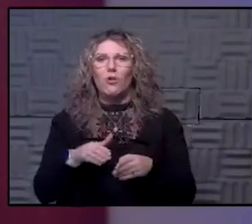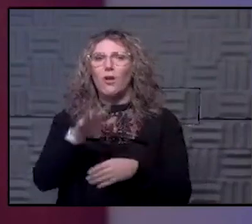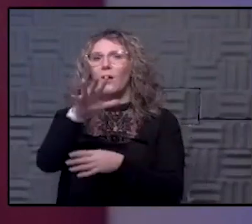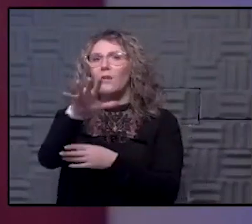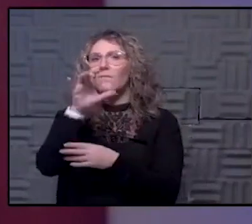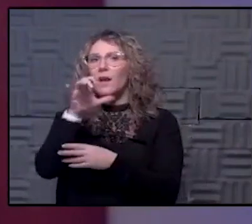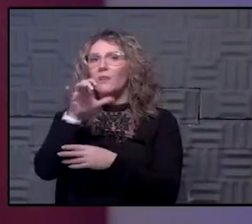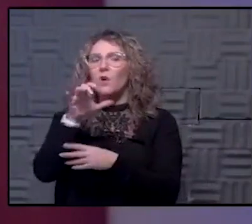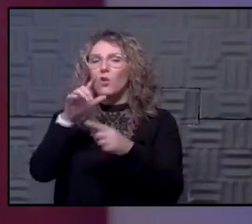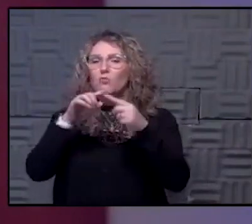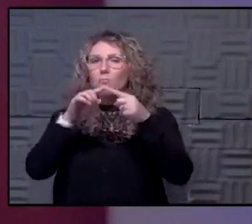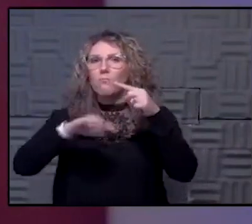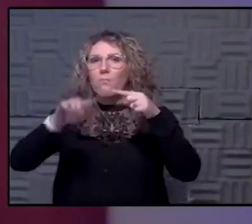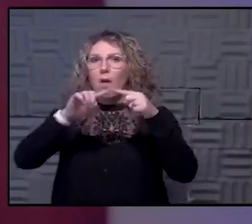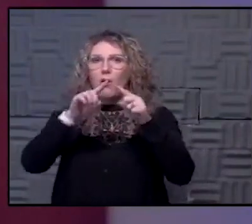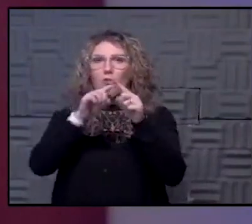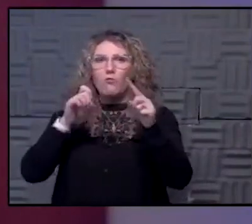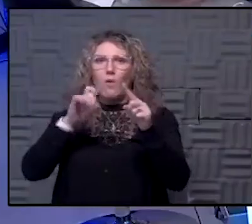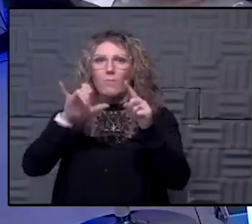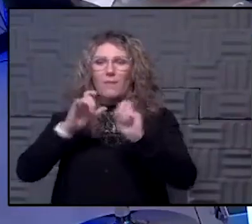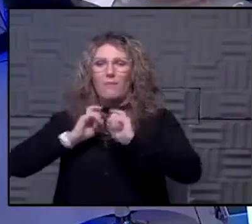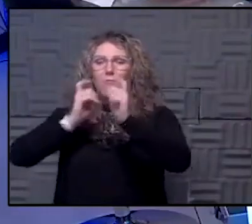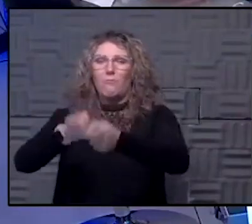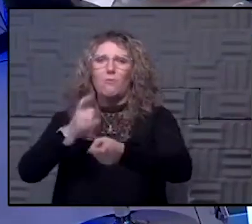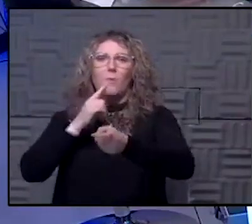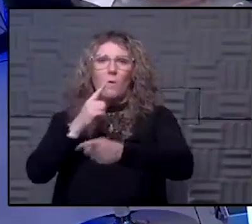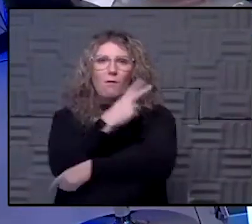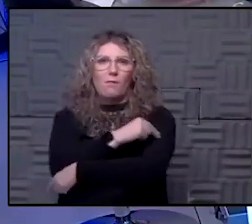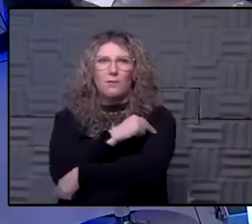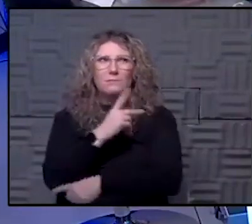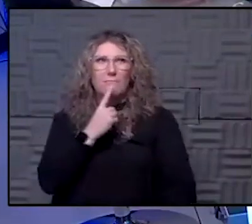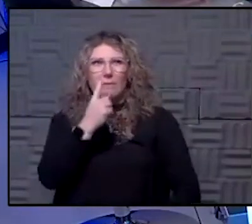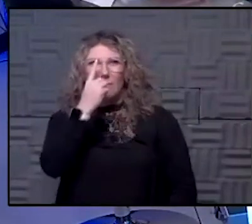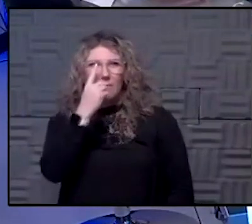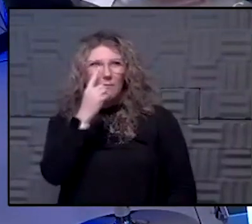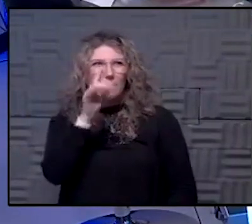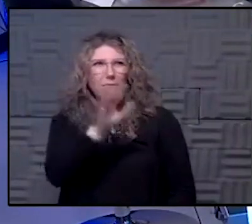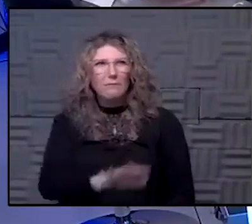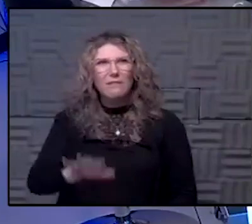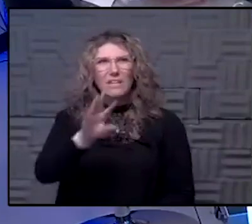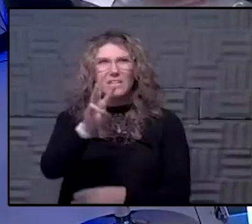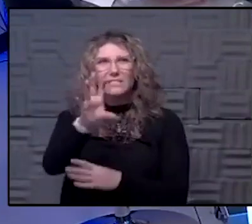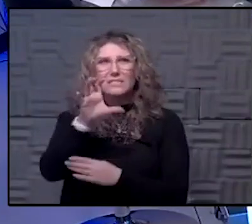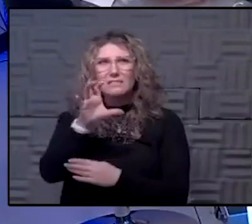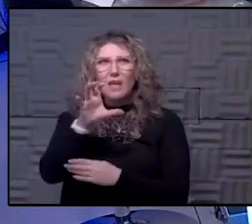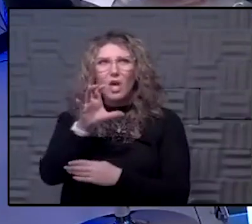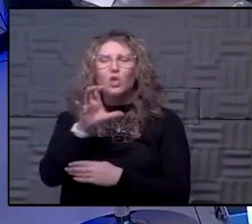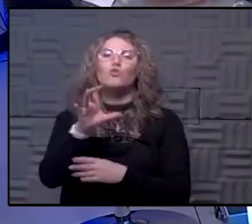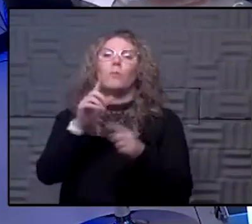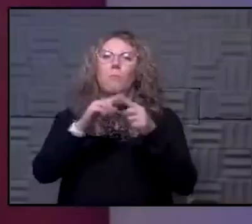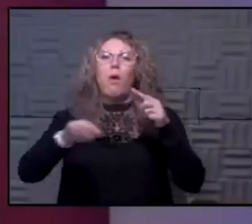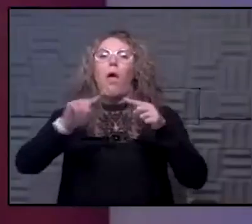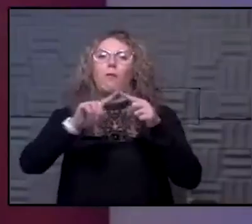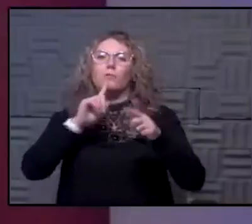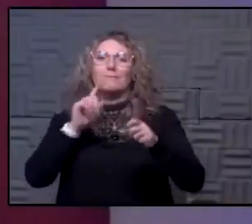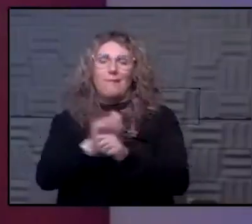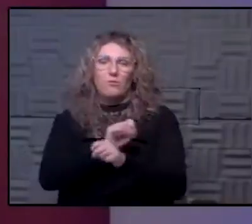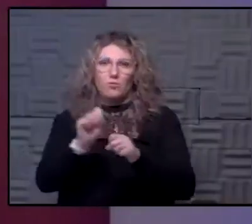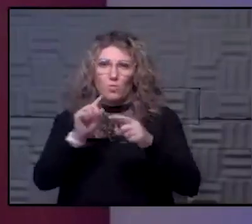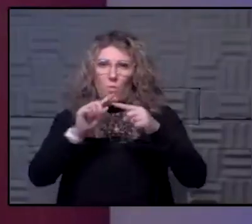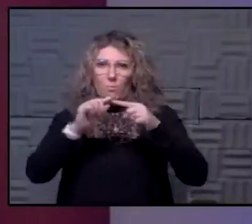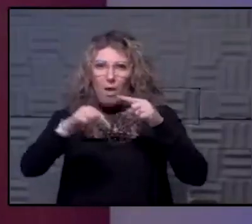nautical mile from the donor hospital, which is about, I think, almost 600 ground miles. So now we are getting organs